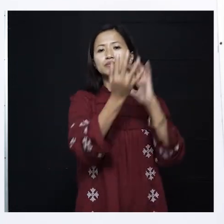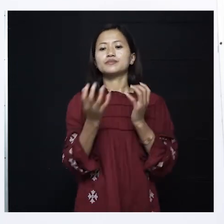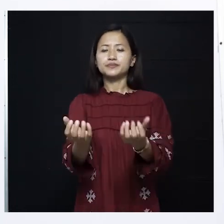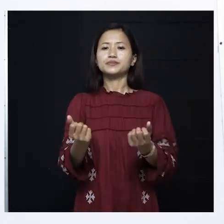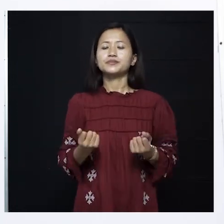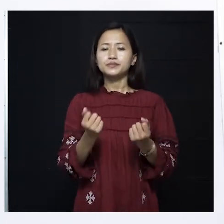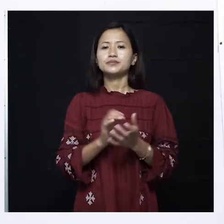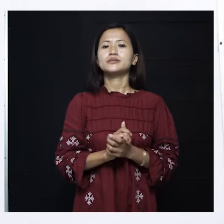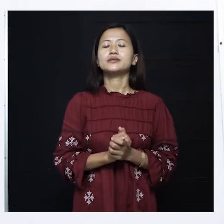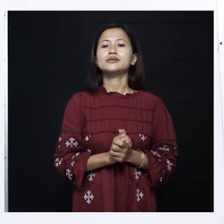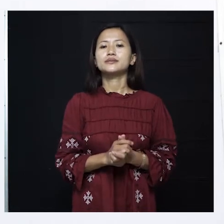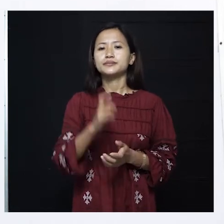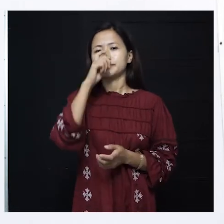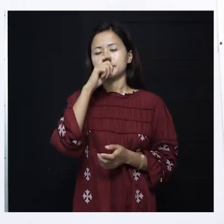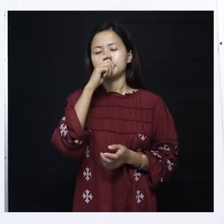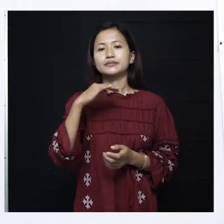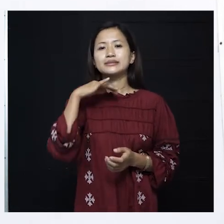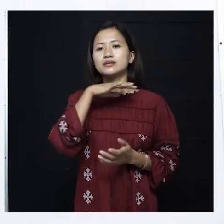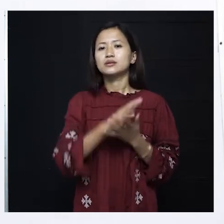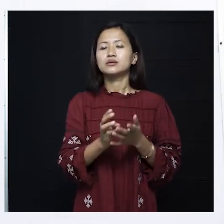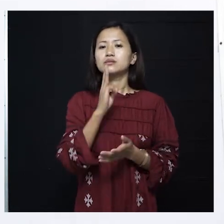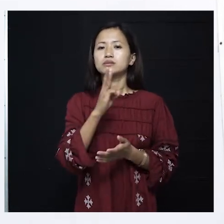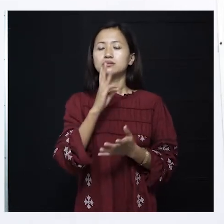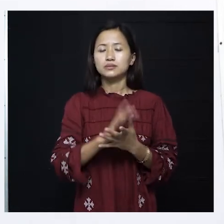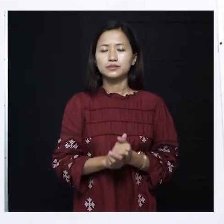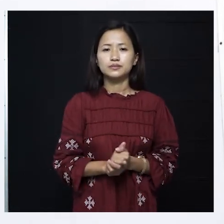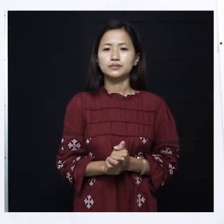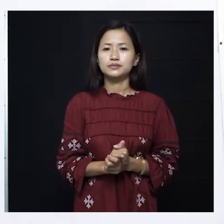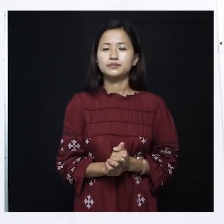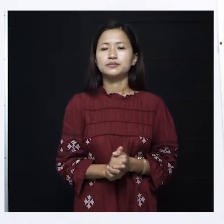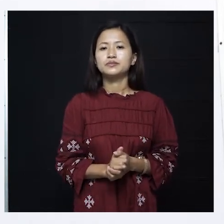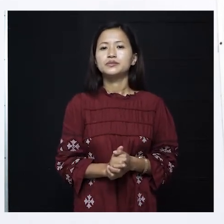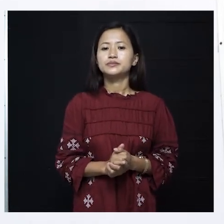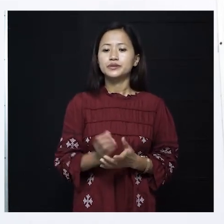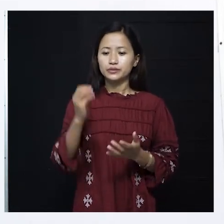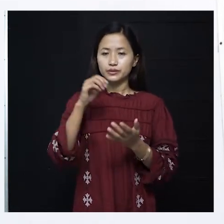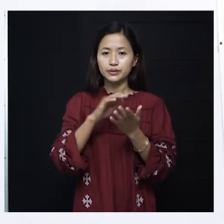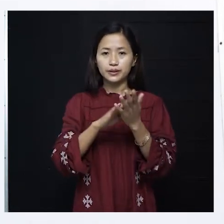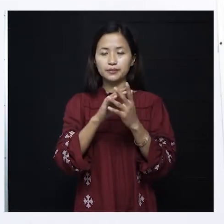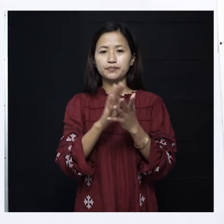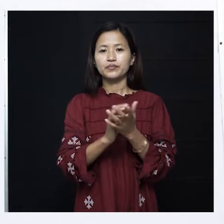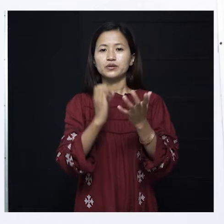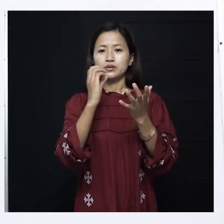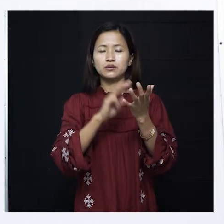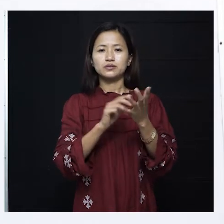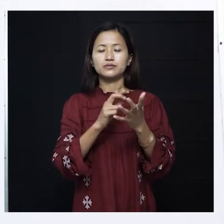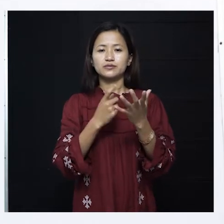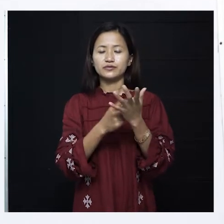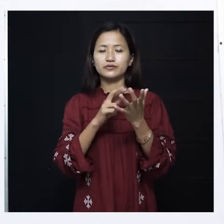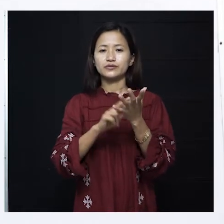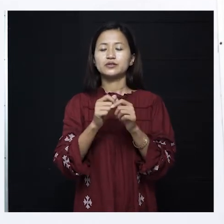blue color in the map indicates the water bodies. Okay, so that is what we meant by conventional.